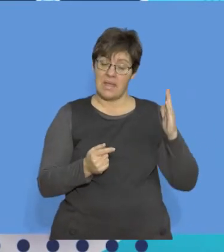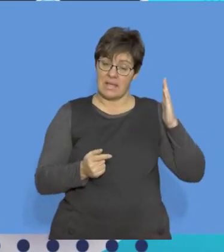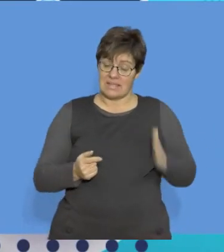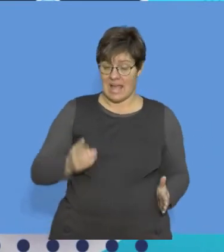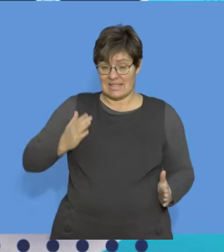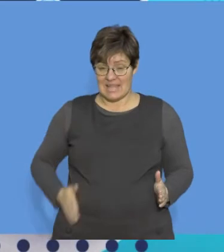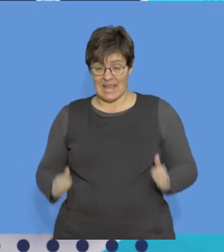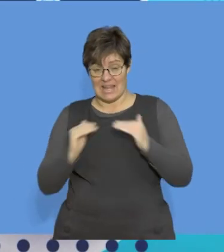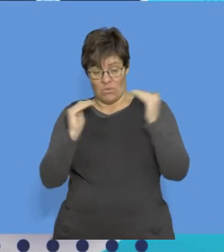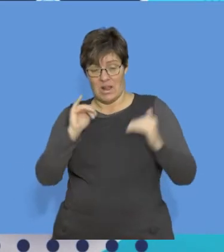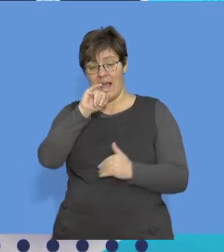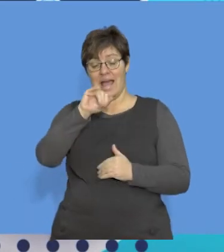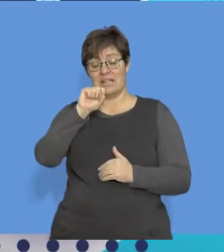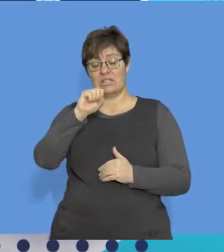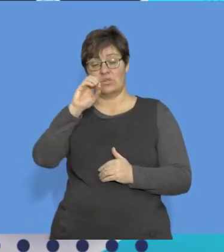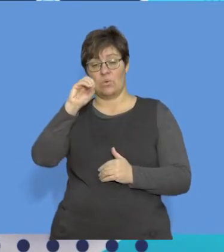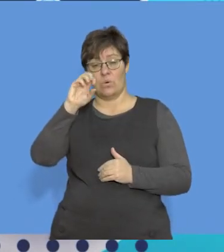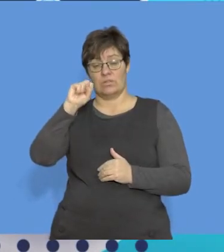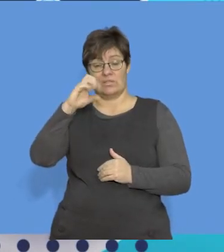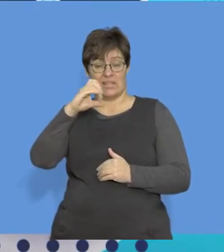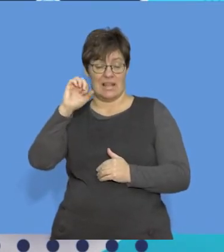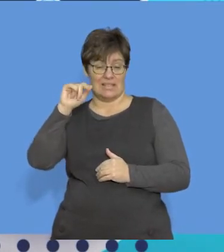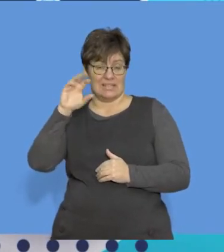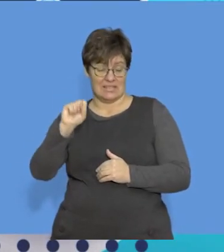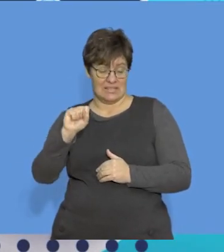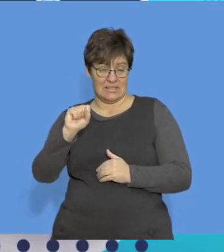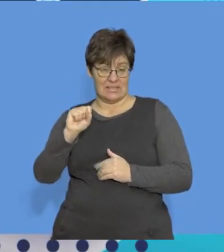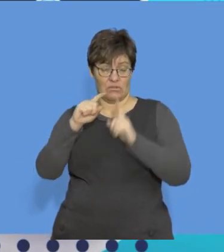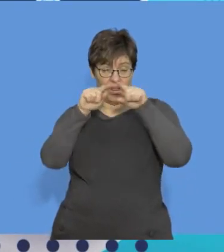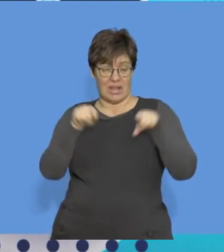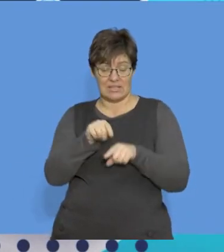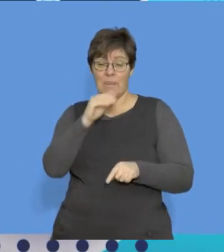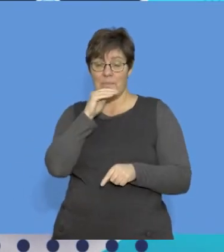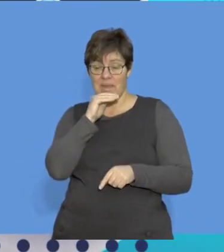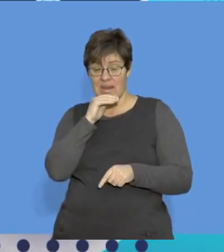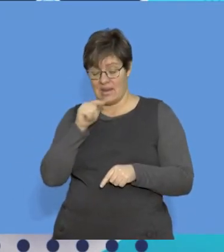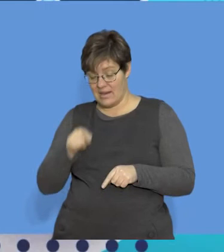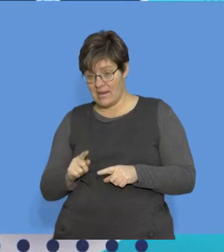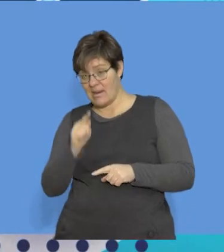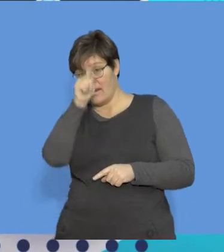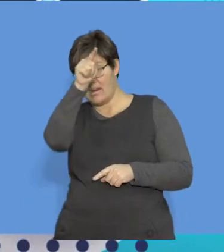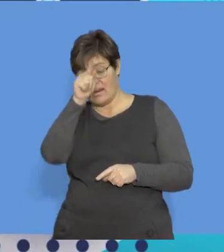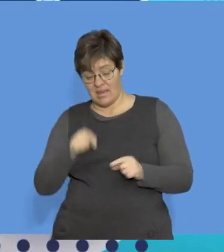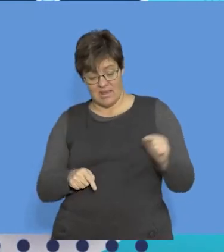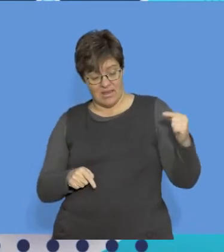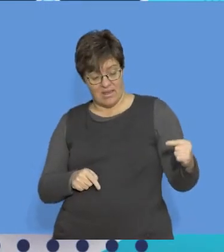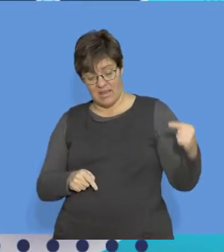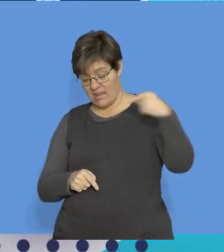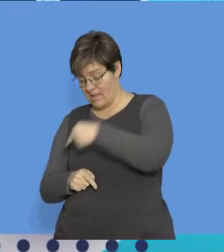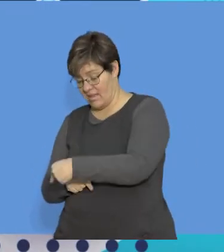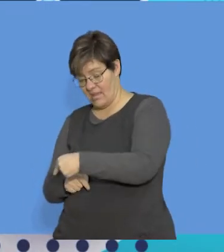isosceles triangle, then the two angles will always measure